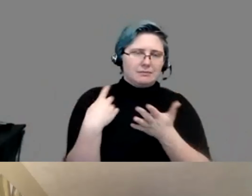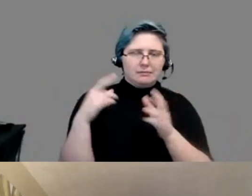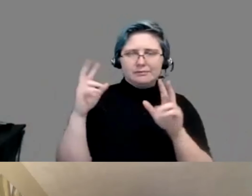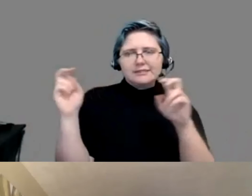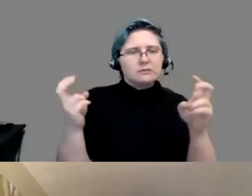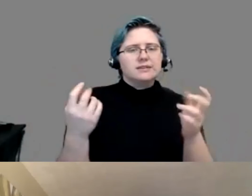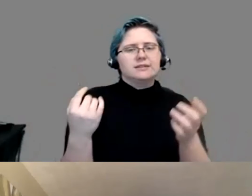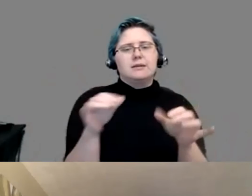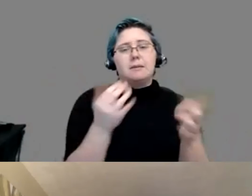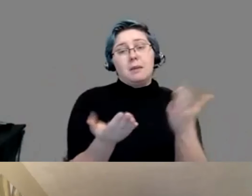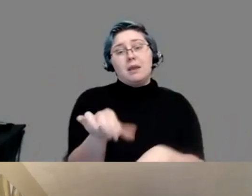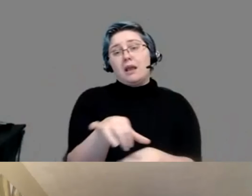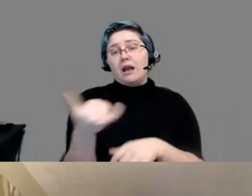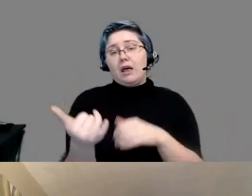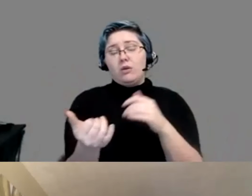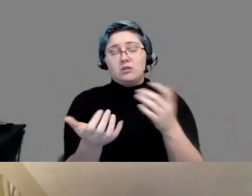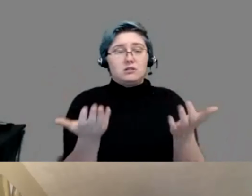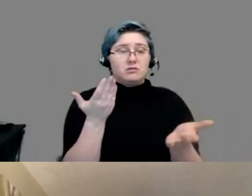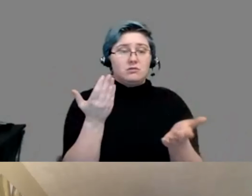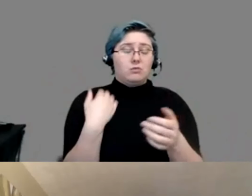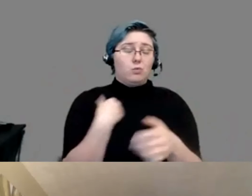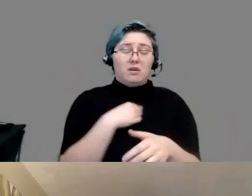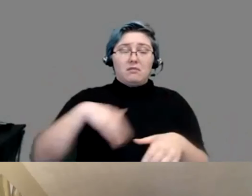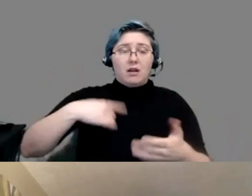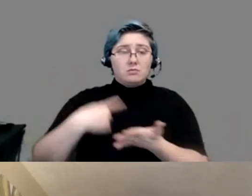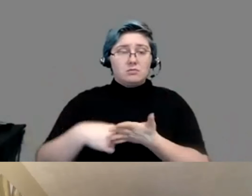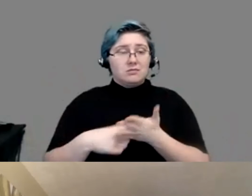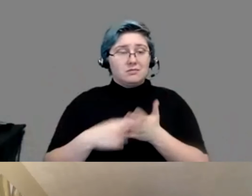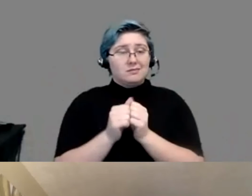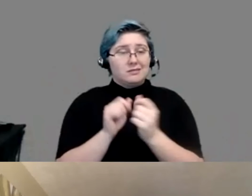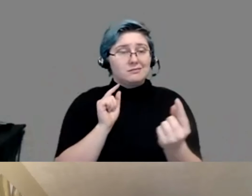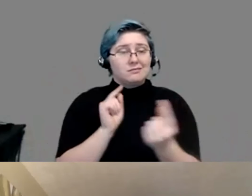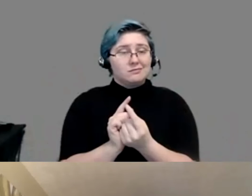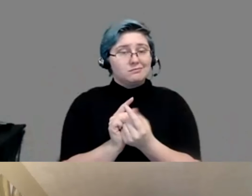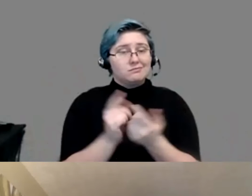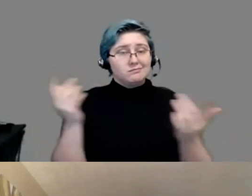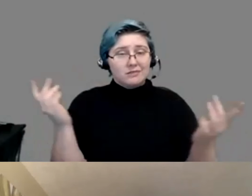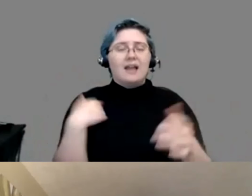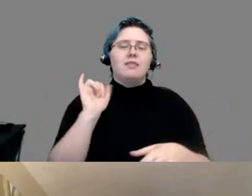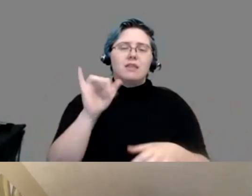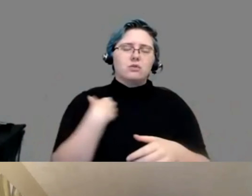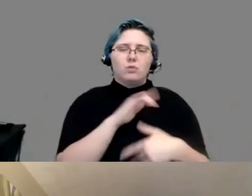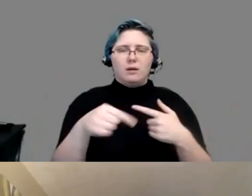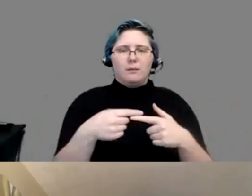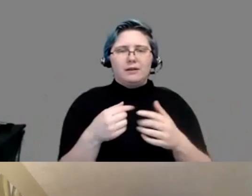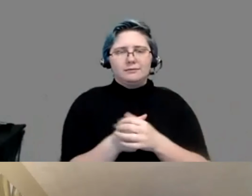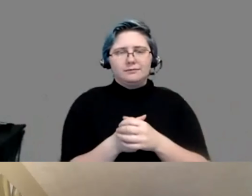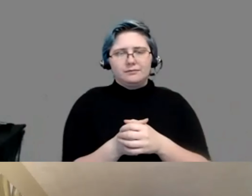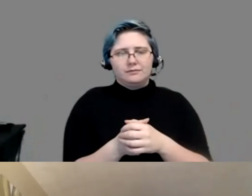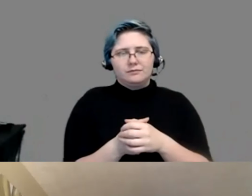others with folks maybe we have not been able to reach yet. And that's really what we're all about here. All You know right. what, George?